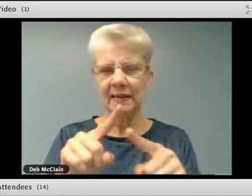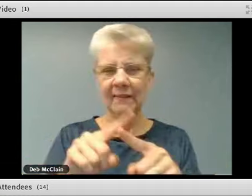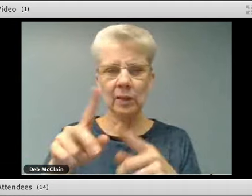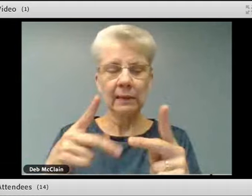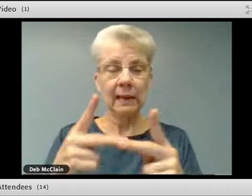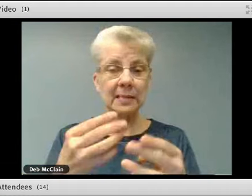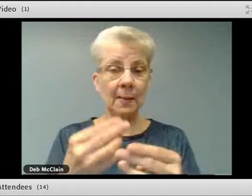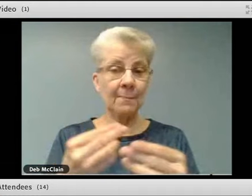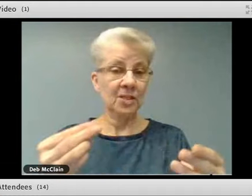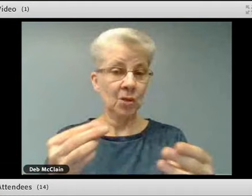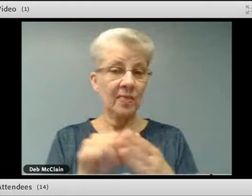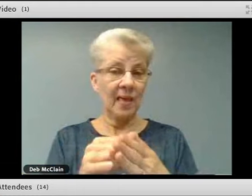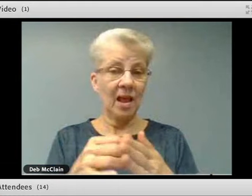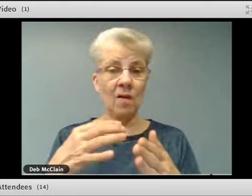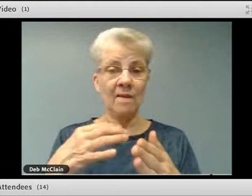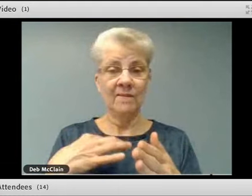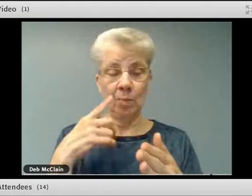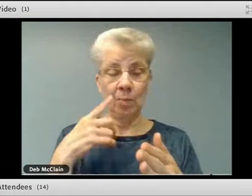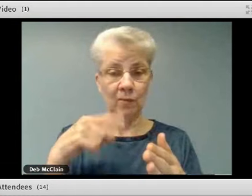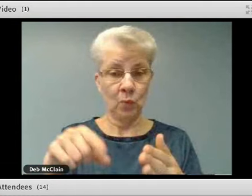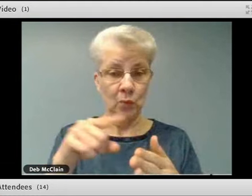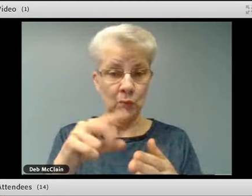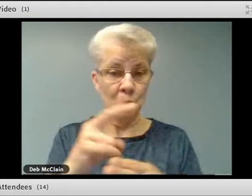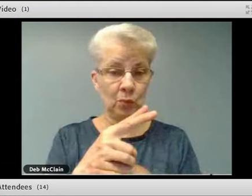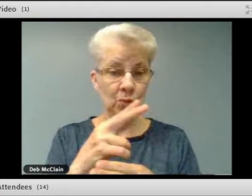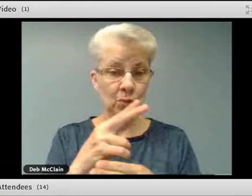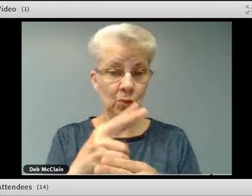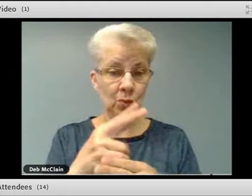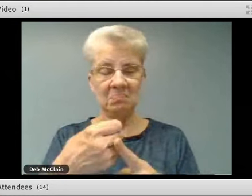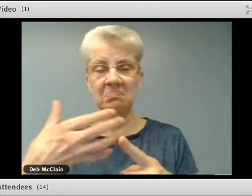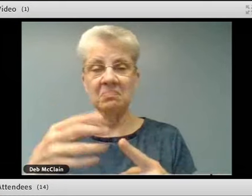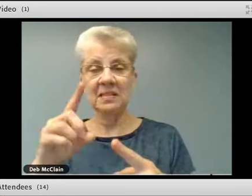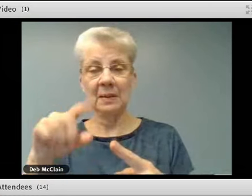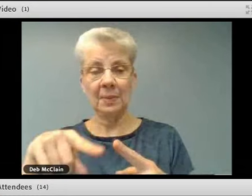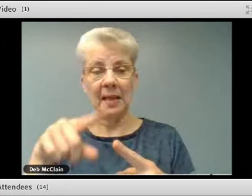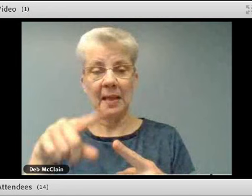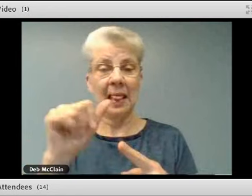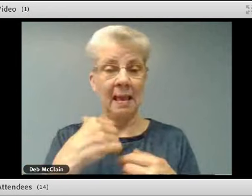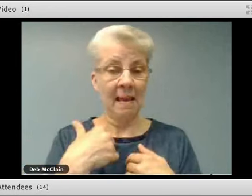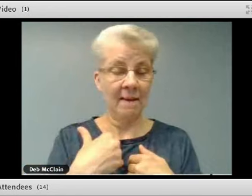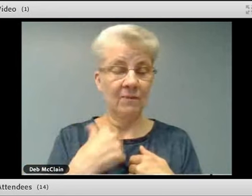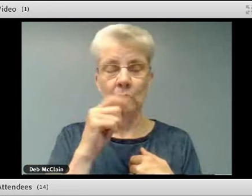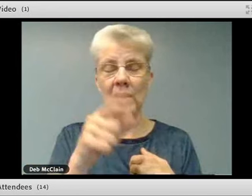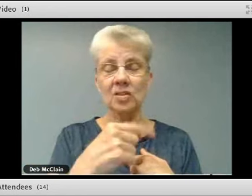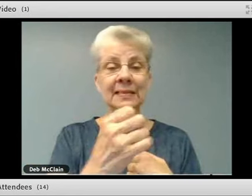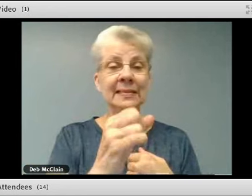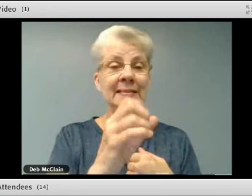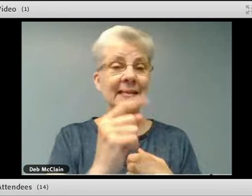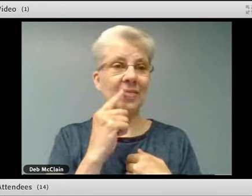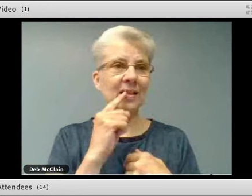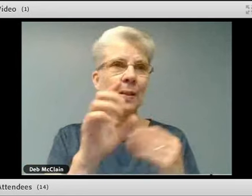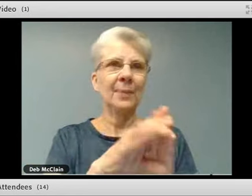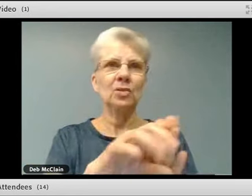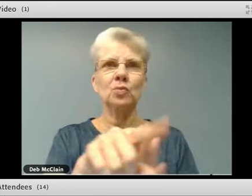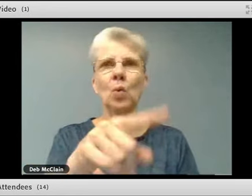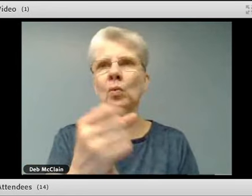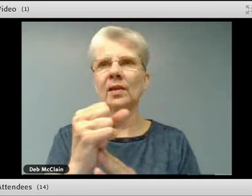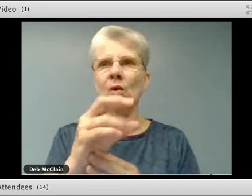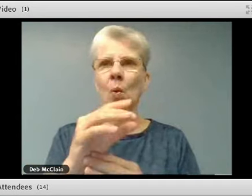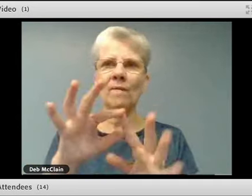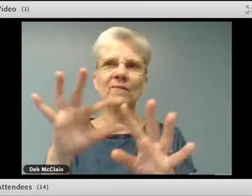available in DPLA. So you're not just going to see a set that's only photographs or that's only documents